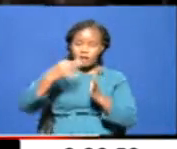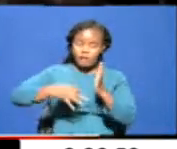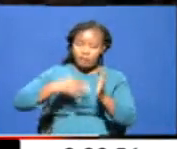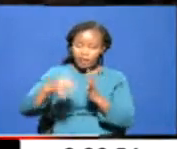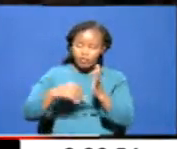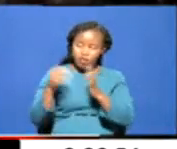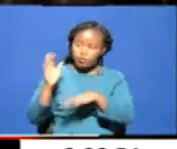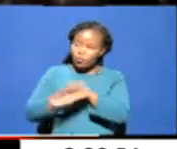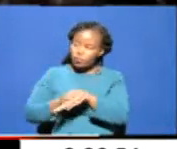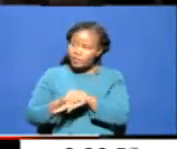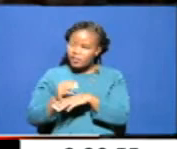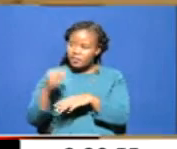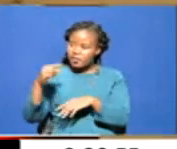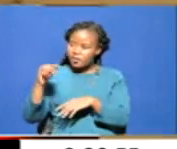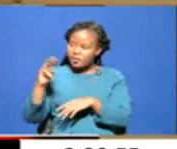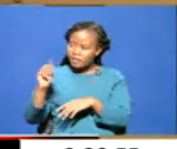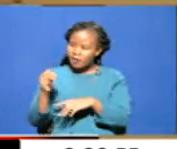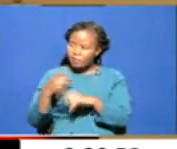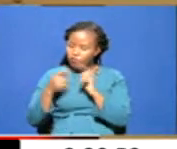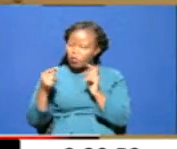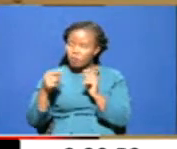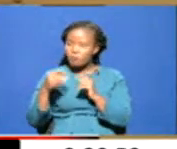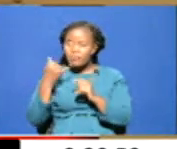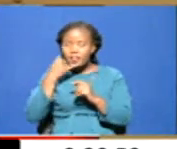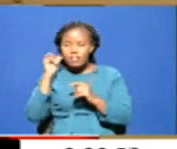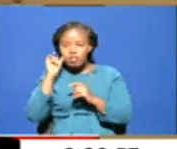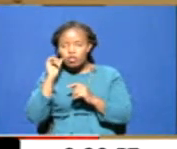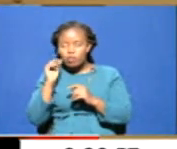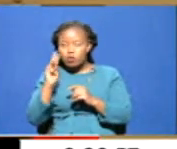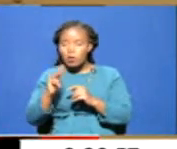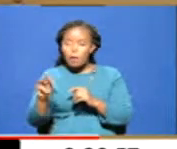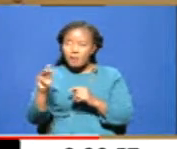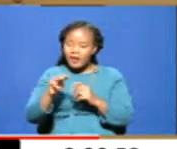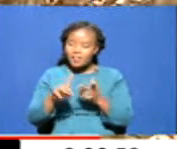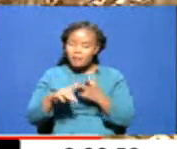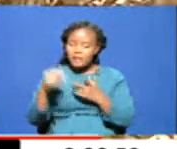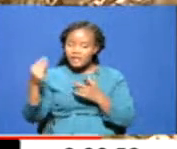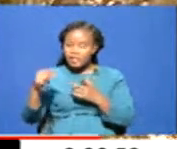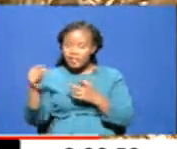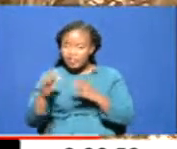Mandera, Isiolo, Samburu, Marsabit, Garissa, and Wajir.